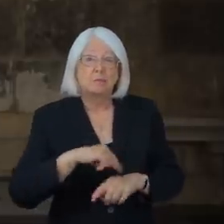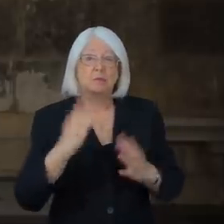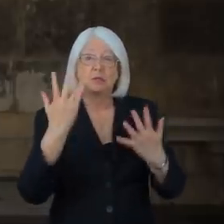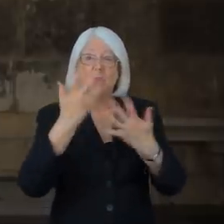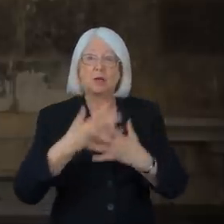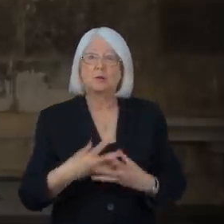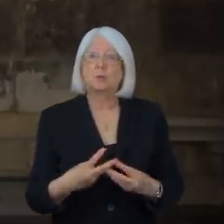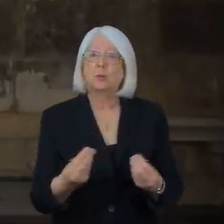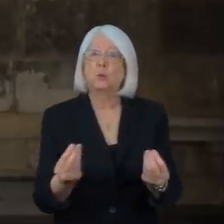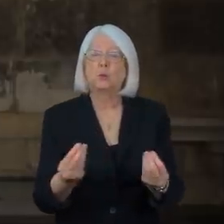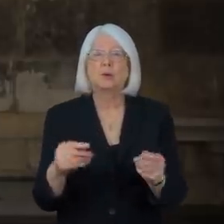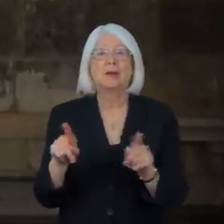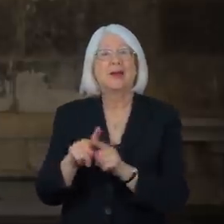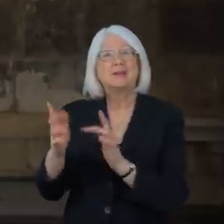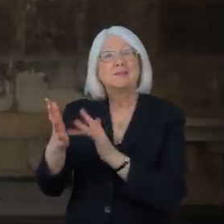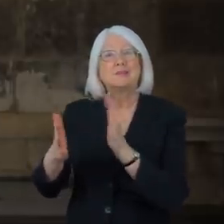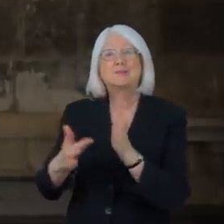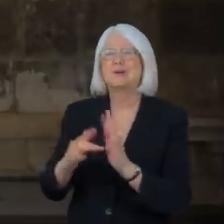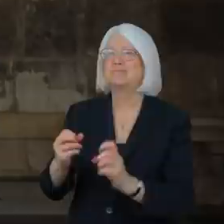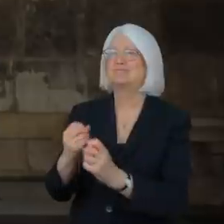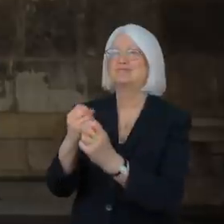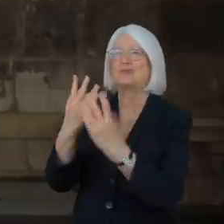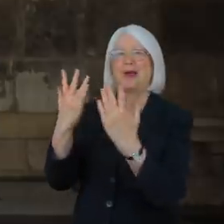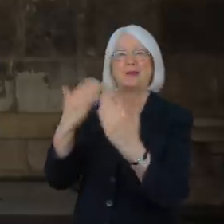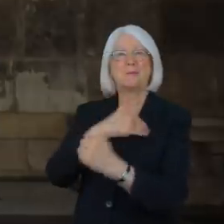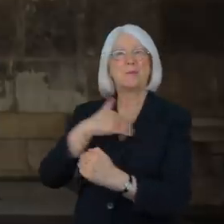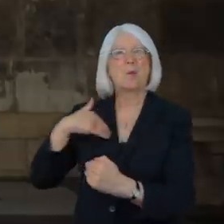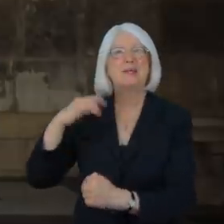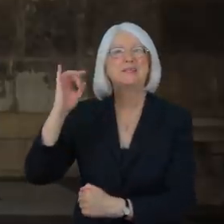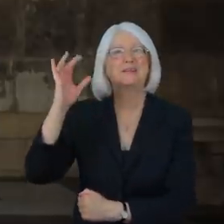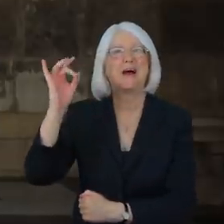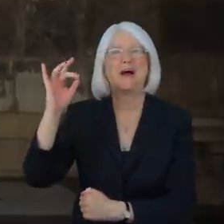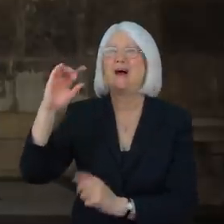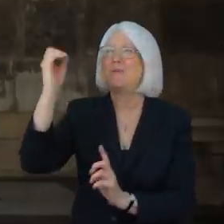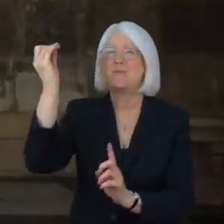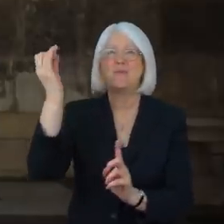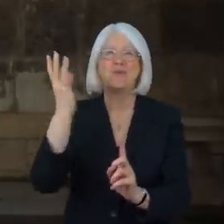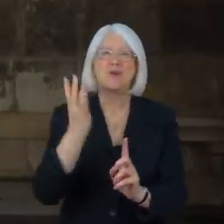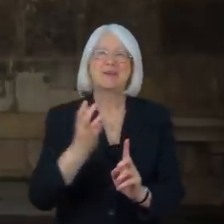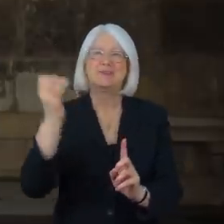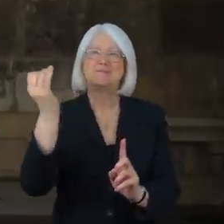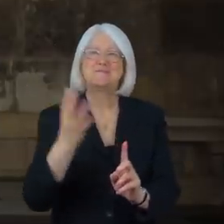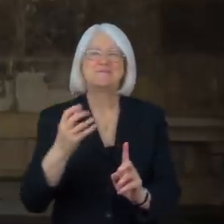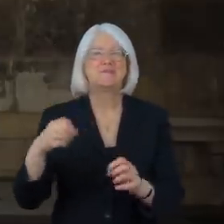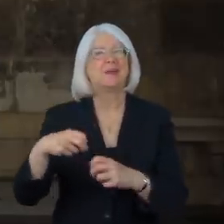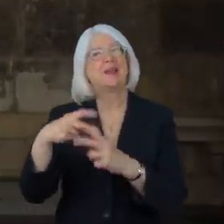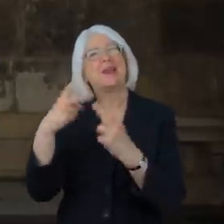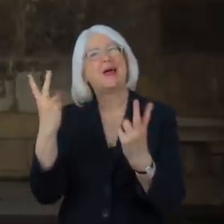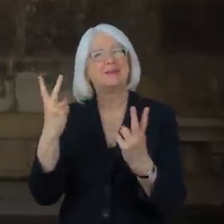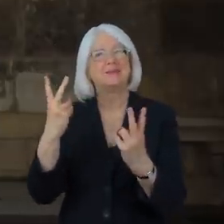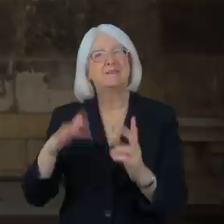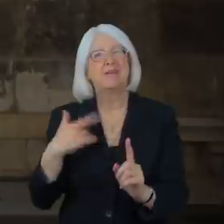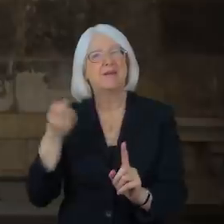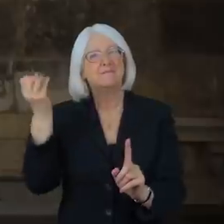away, as Christ, the bright morning star, brings to his saints the light of